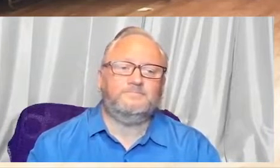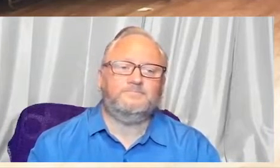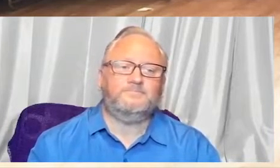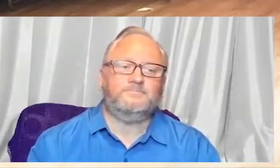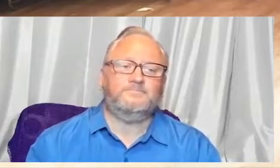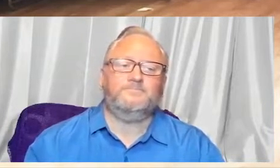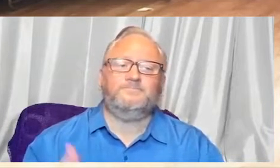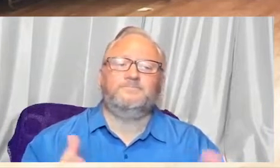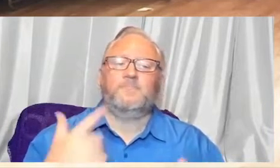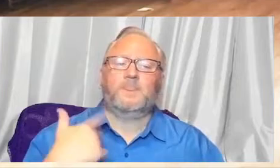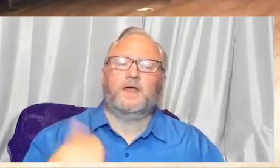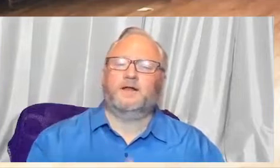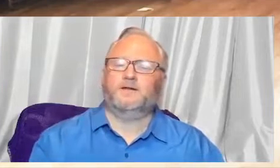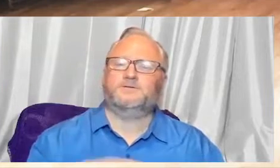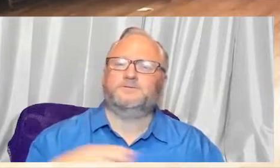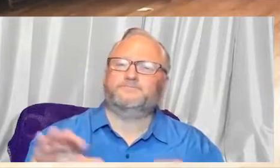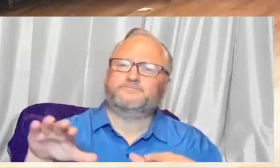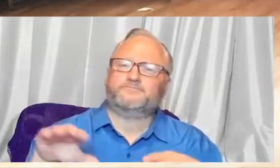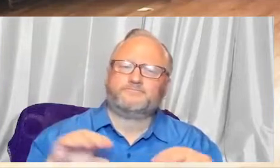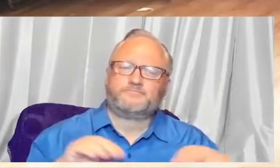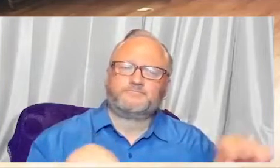Low, low.